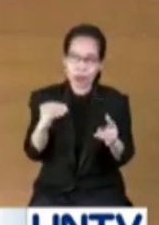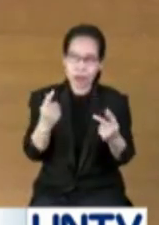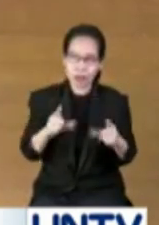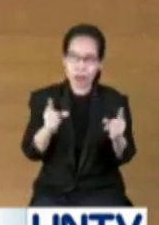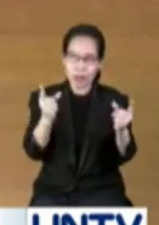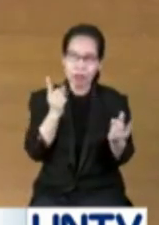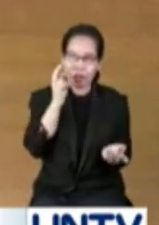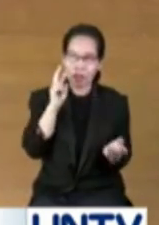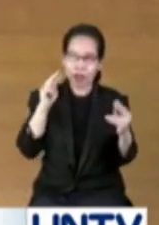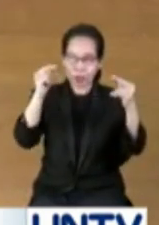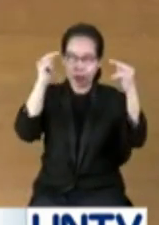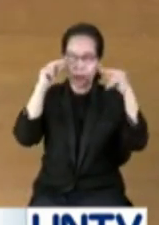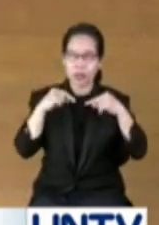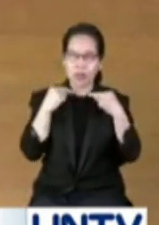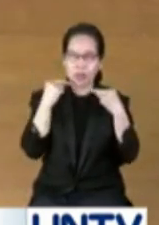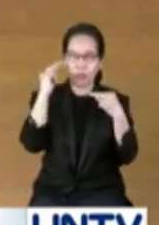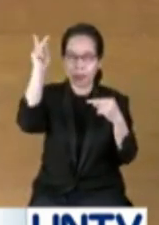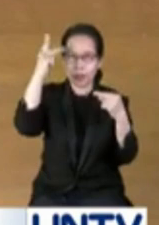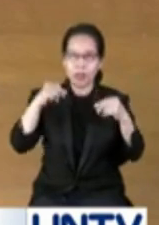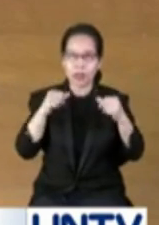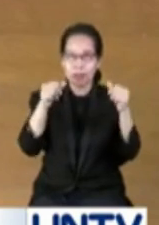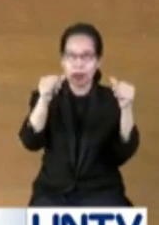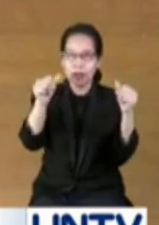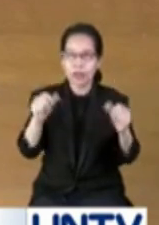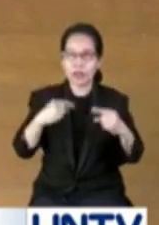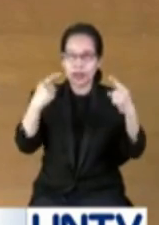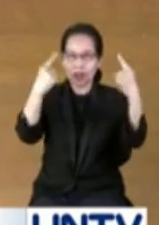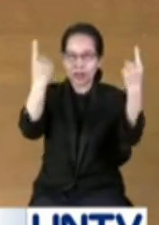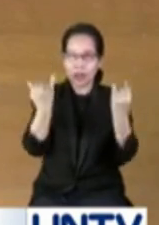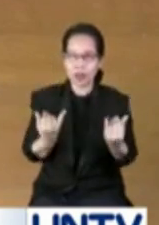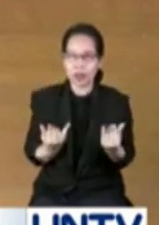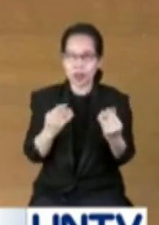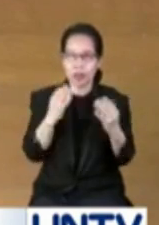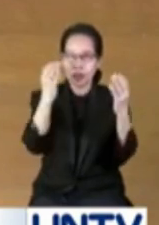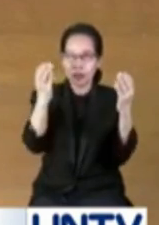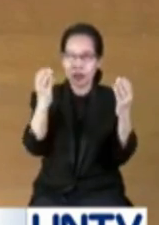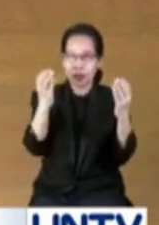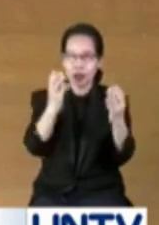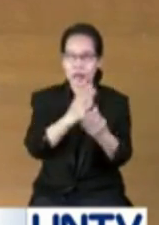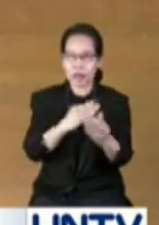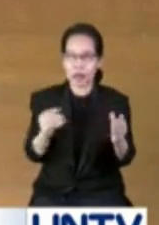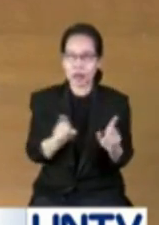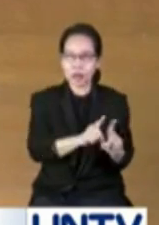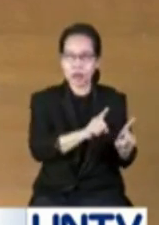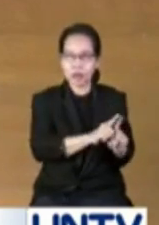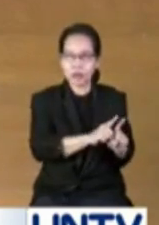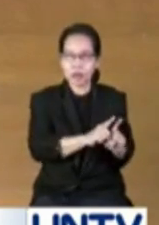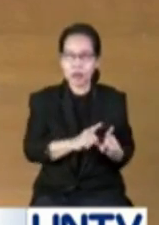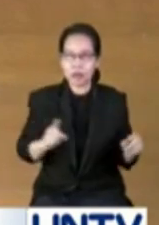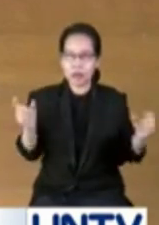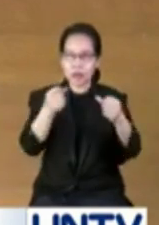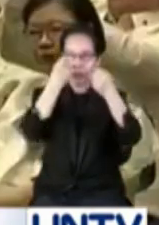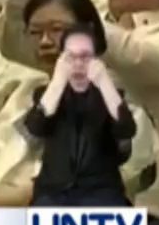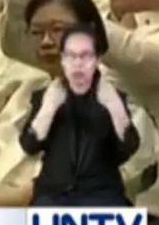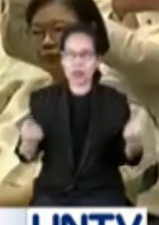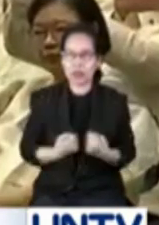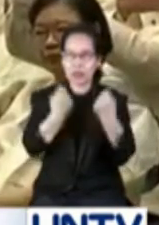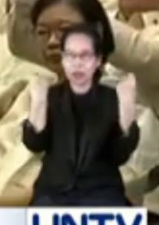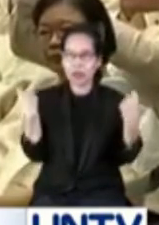people on the successes that we can now lay claim to, and also the challenges that we continue to